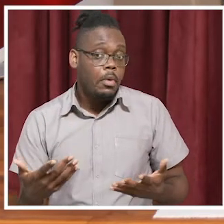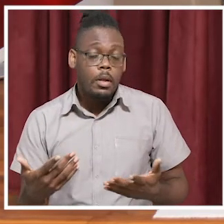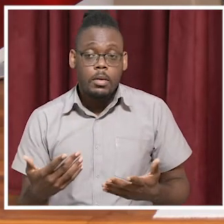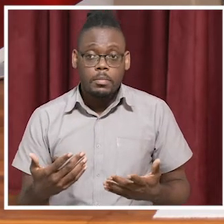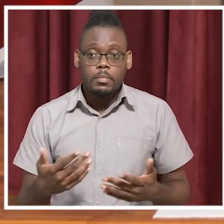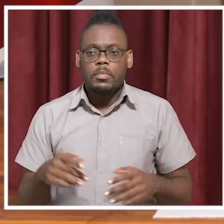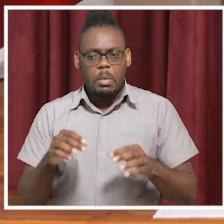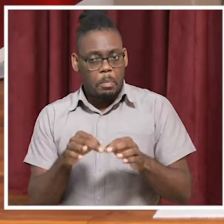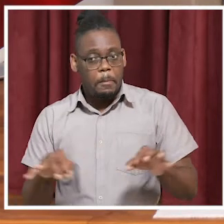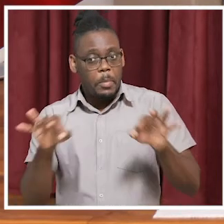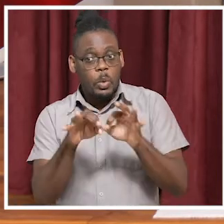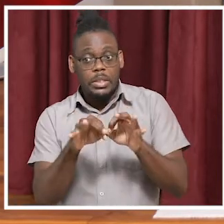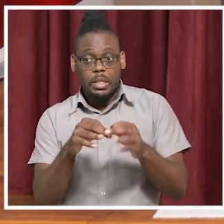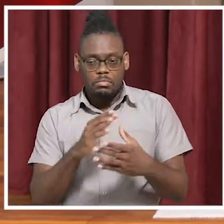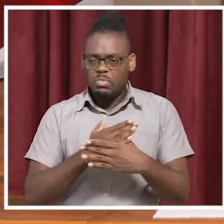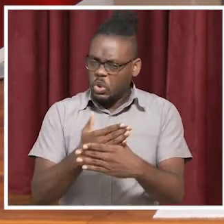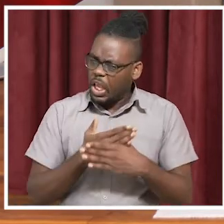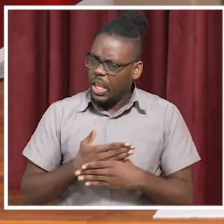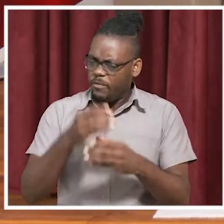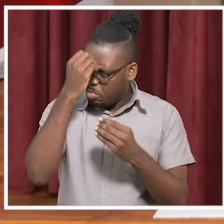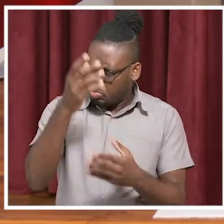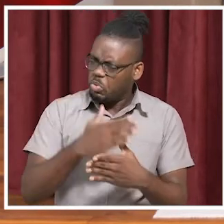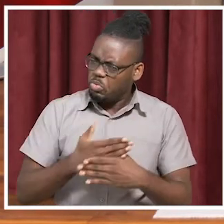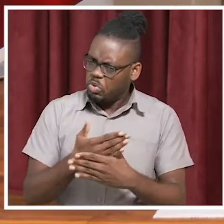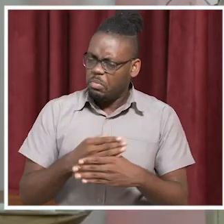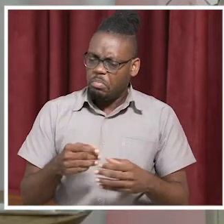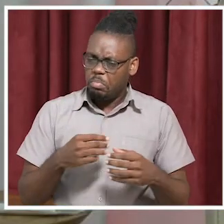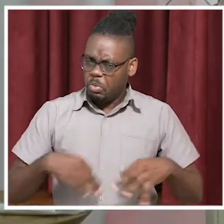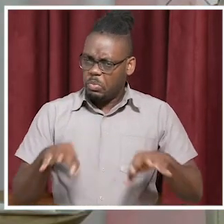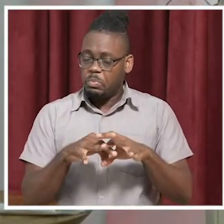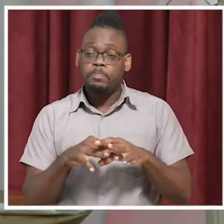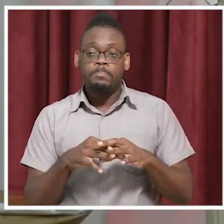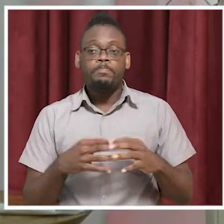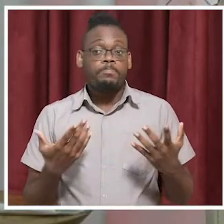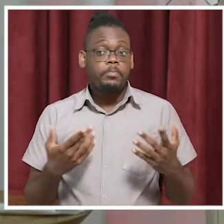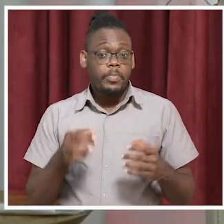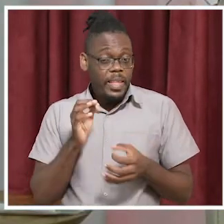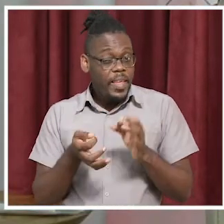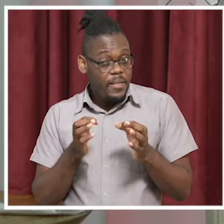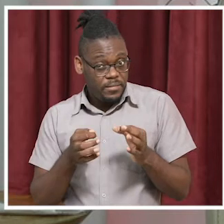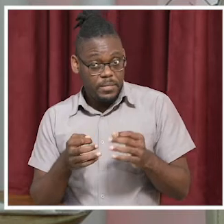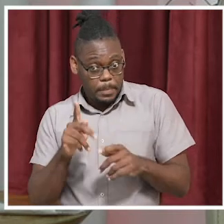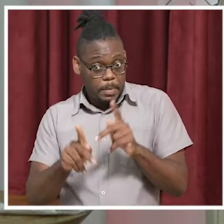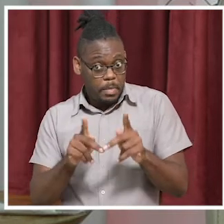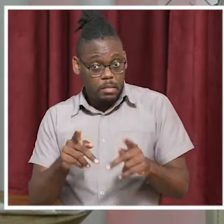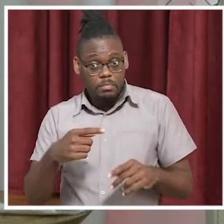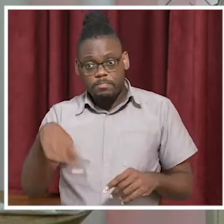was a lot to condense into just a couple of moments of chat. But if people wanted to reach out and even